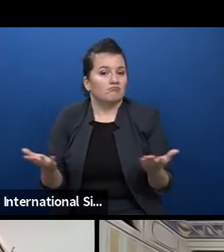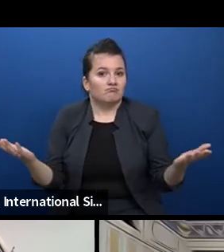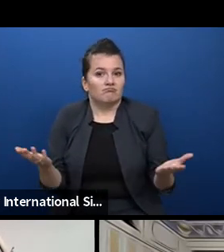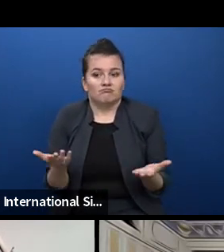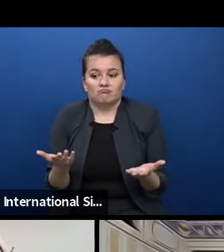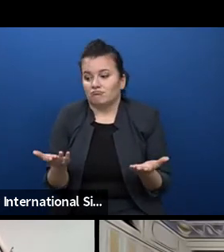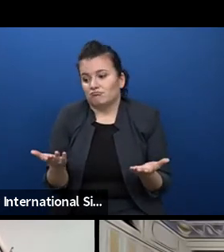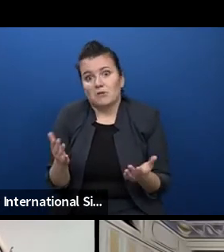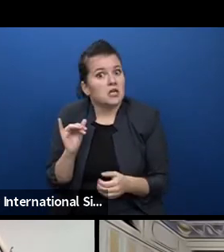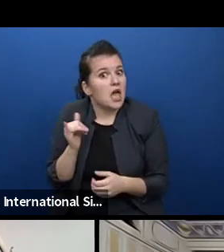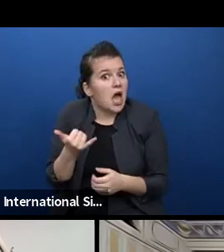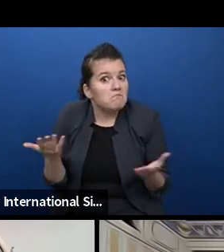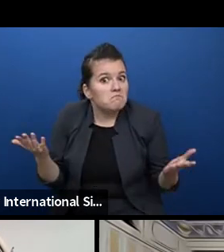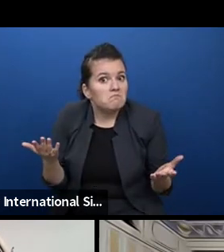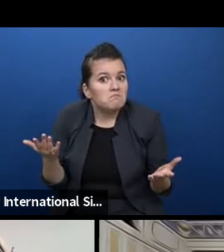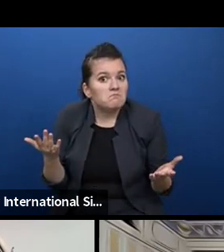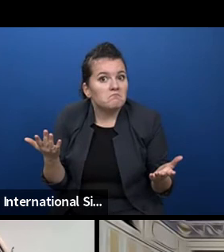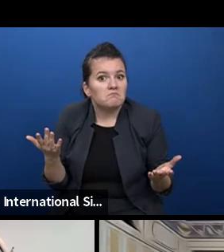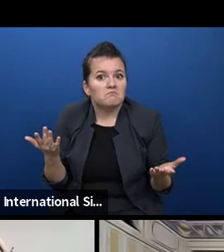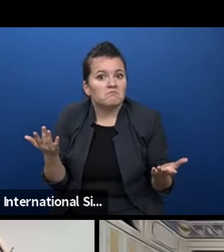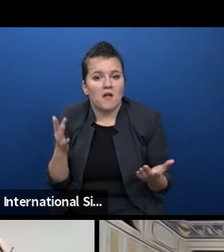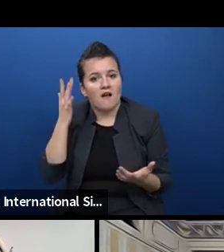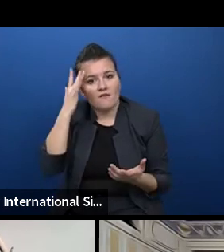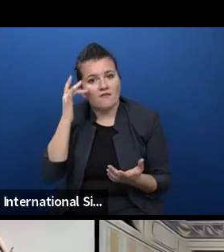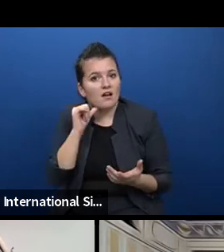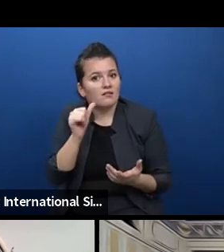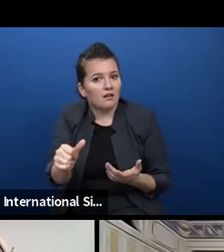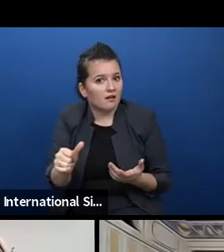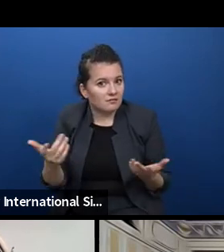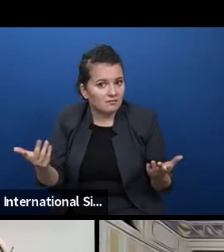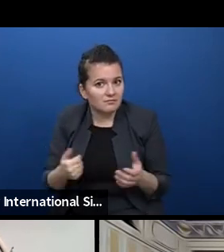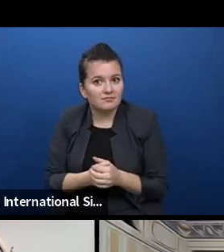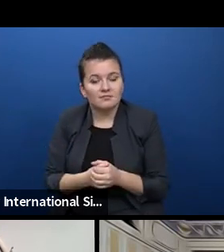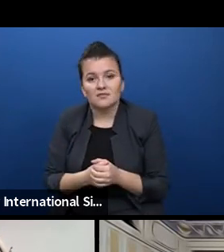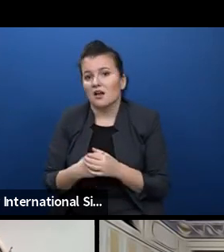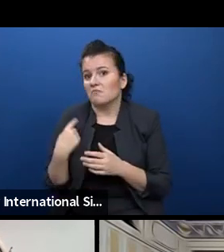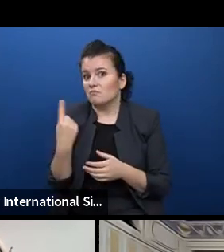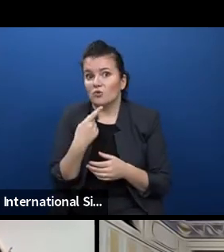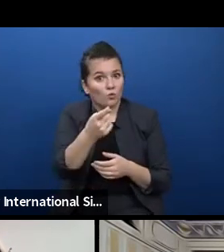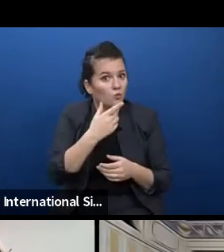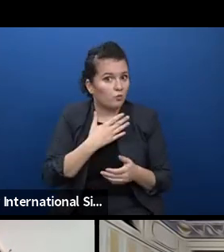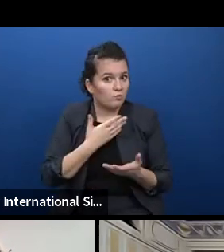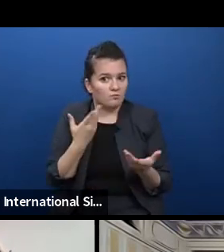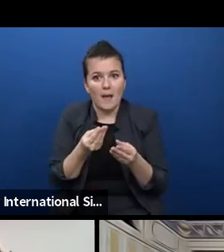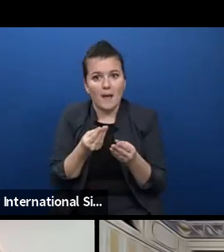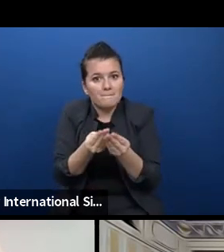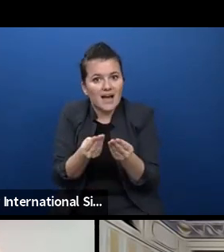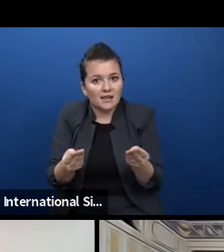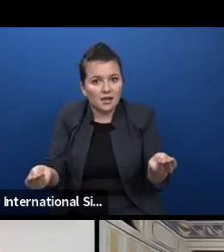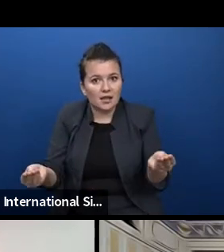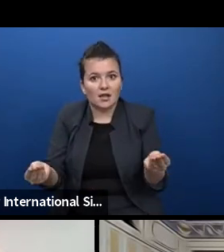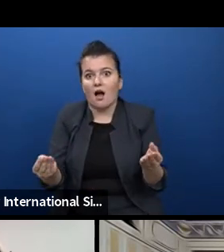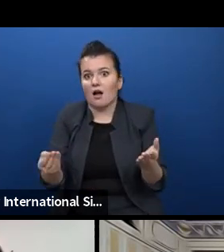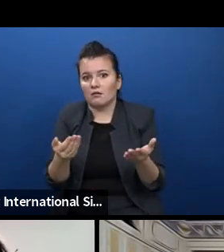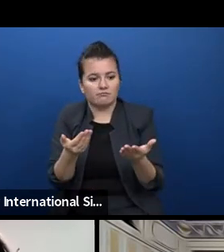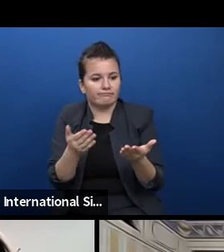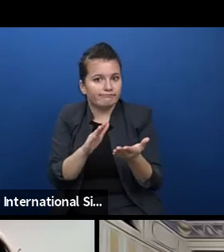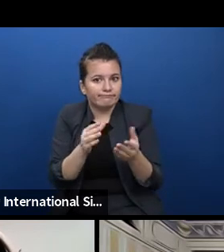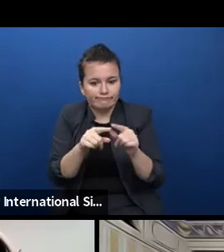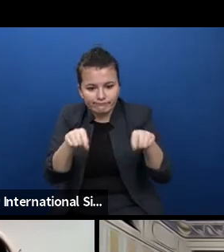why not? I mean, we still have to research. If you have any material to send us relating to